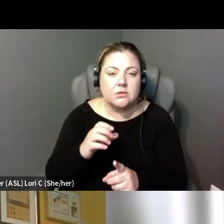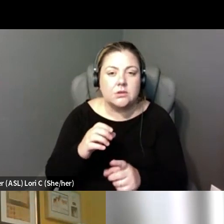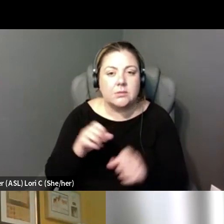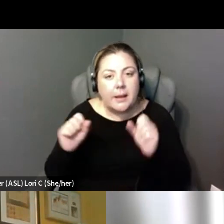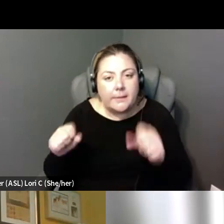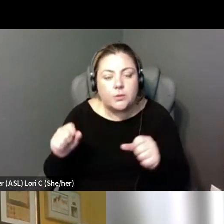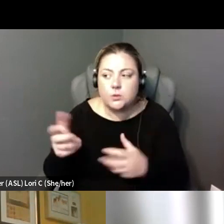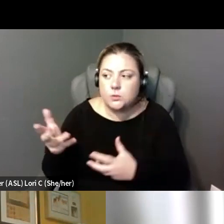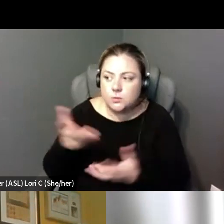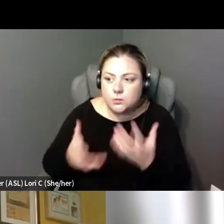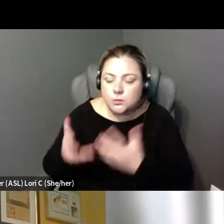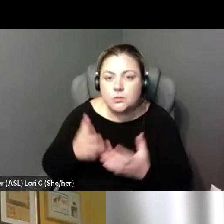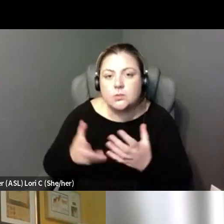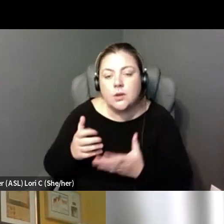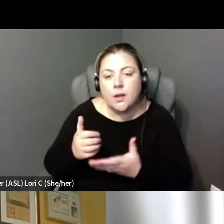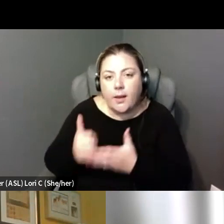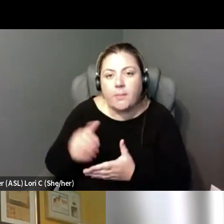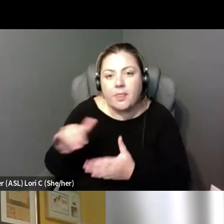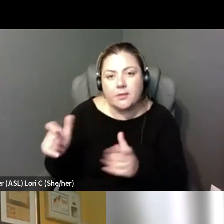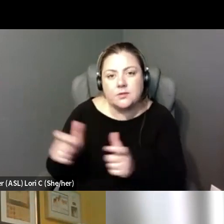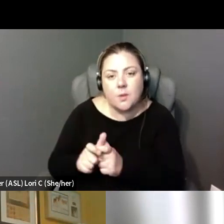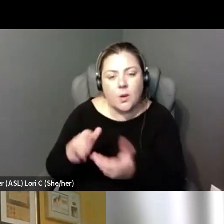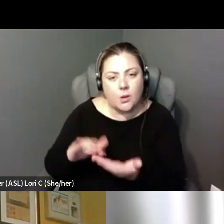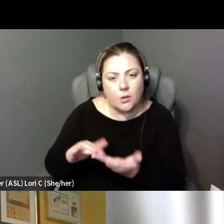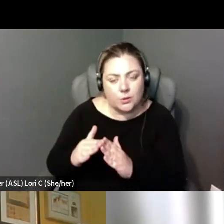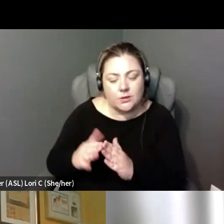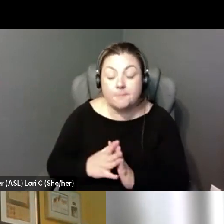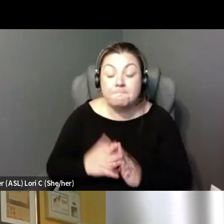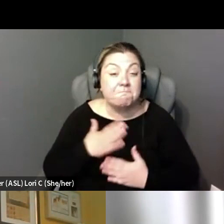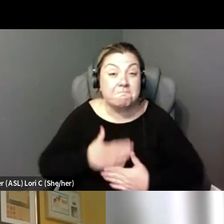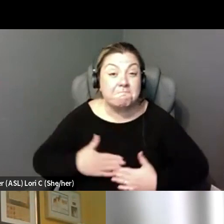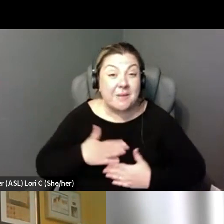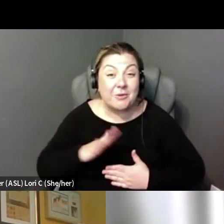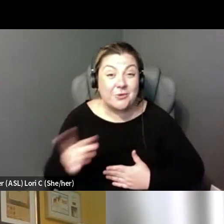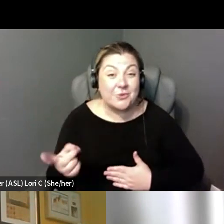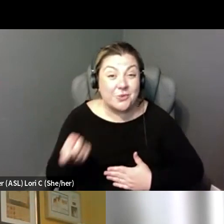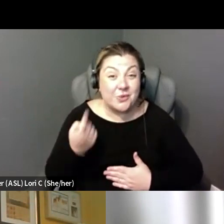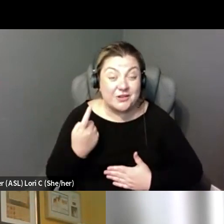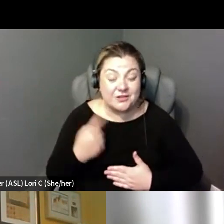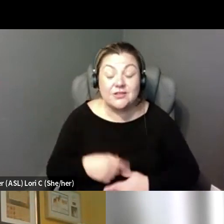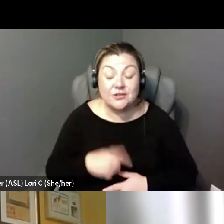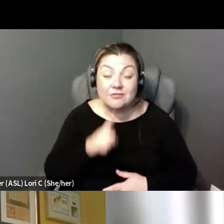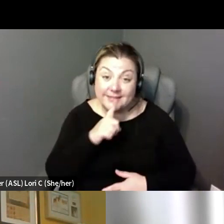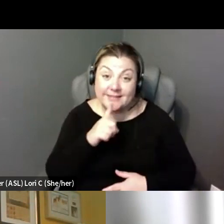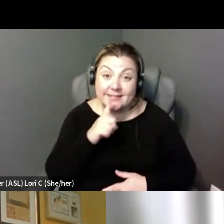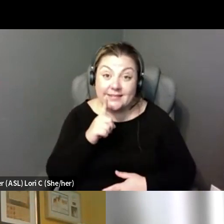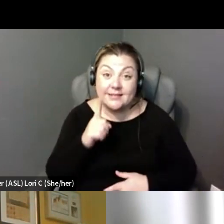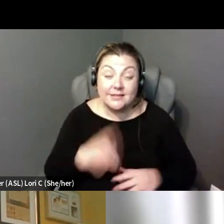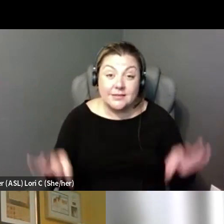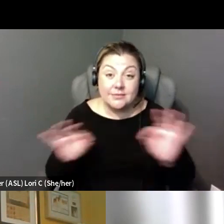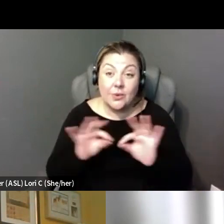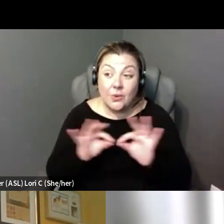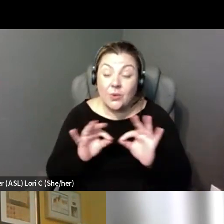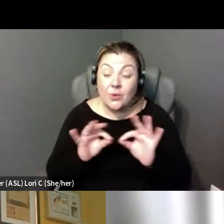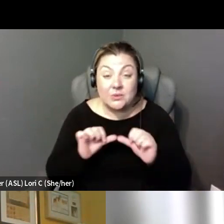of micro community needs. So I appreciate the question, and it is something to continue to,